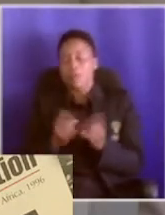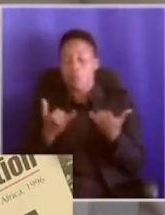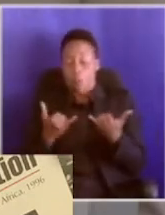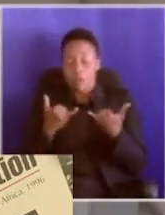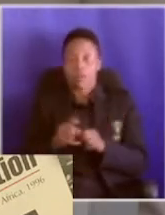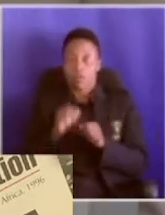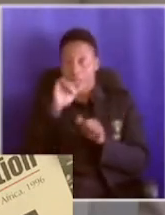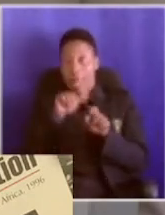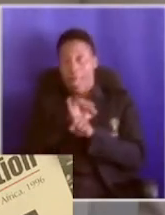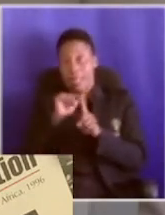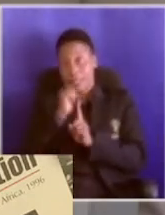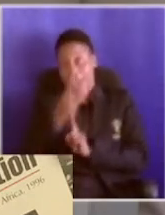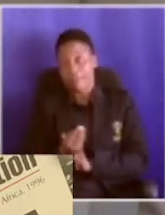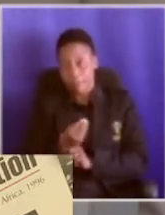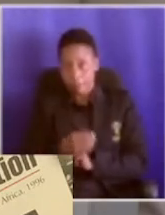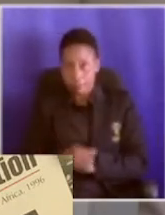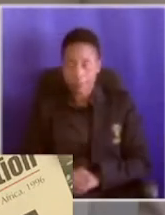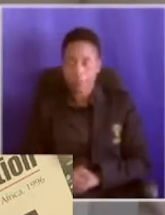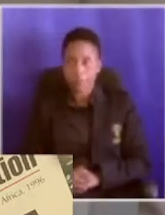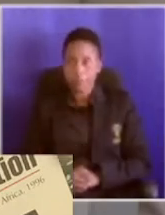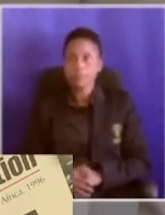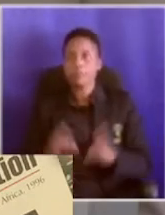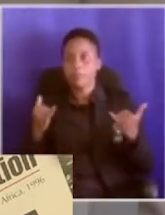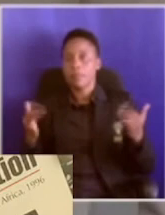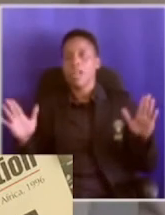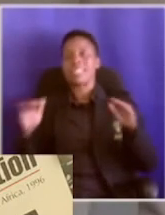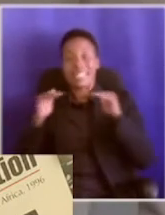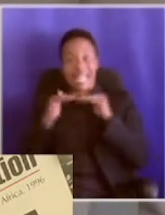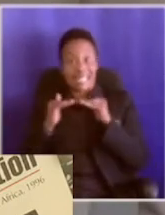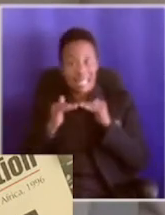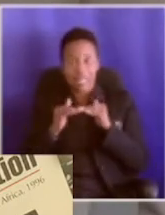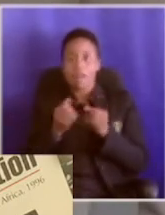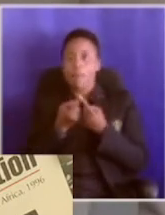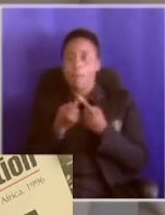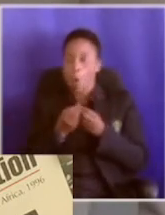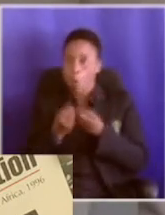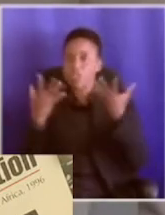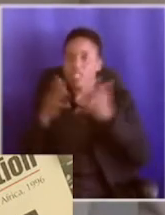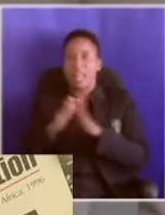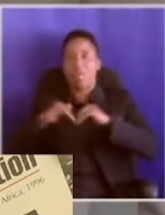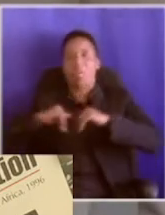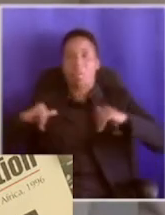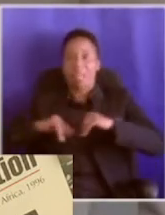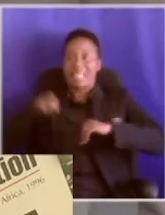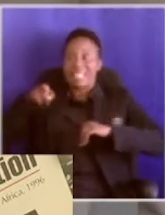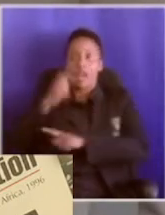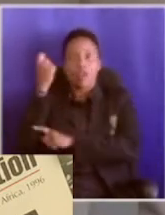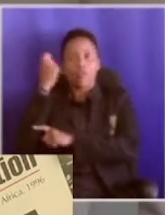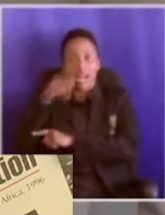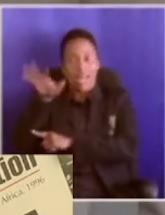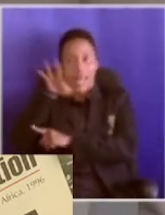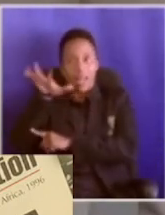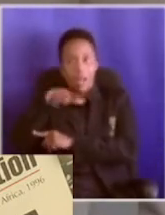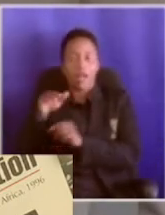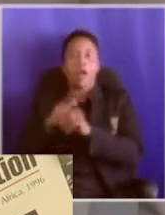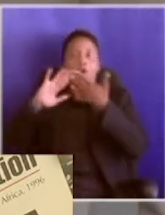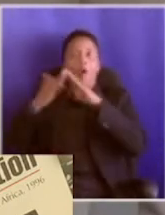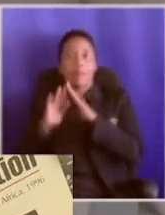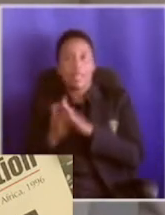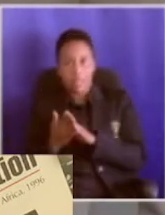societies. When it comes to justice for our most marginalized and rural urban communities, the DA